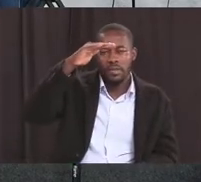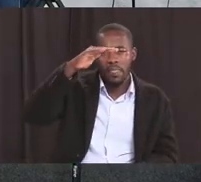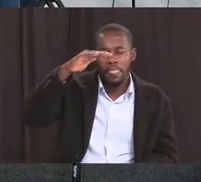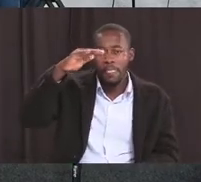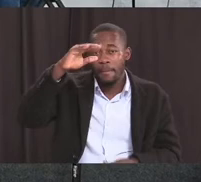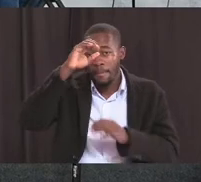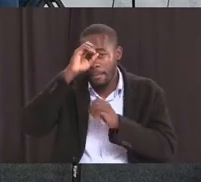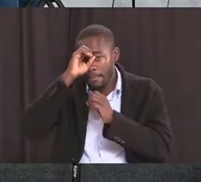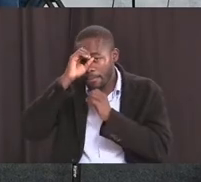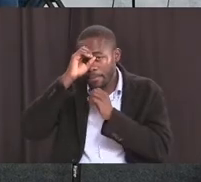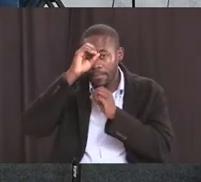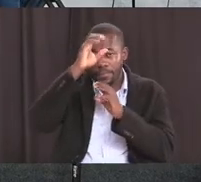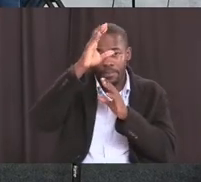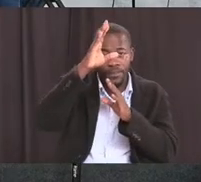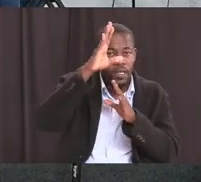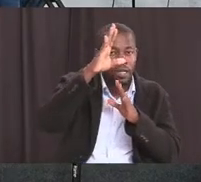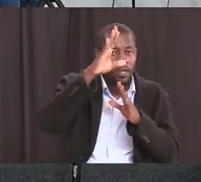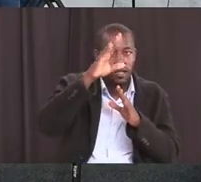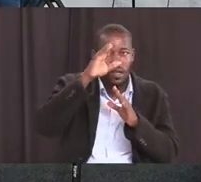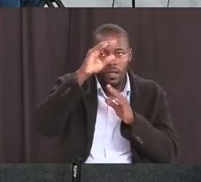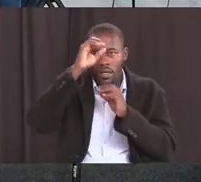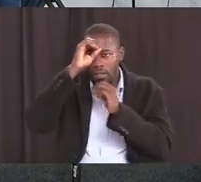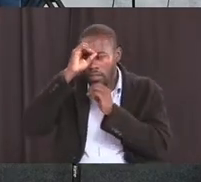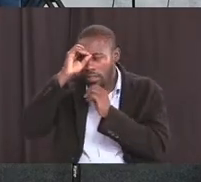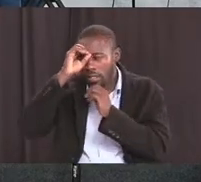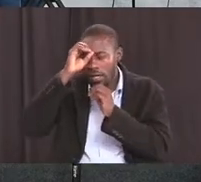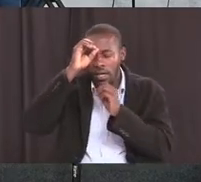highest. Hosanna,